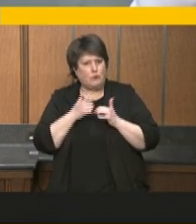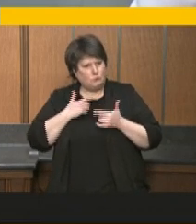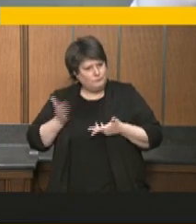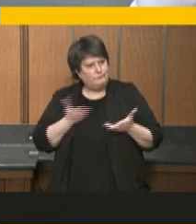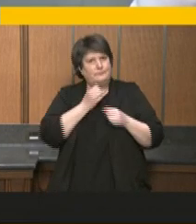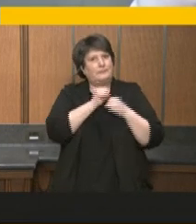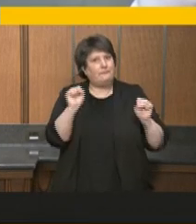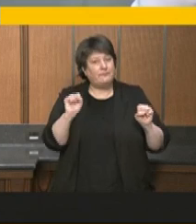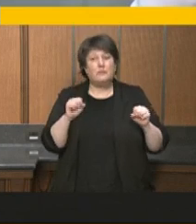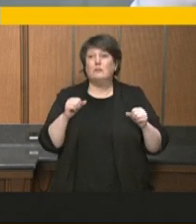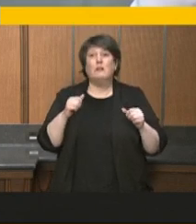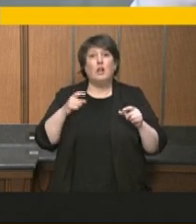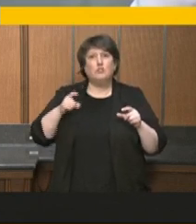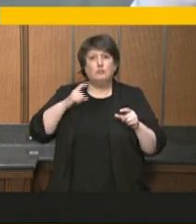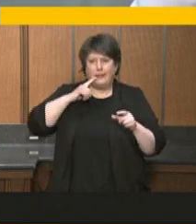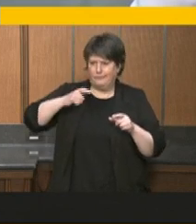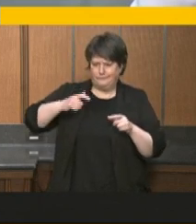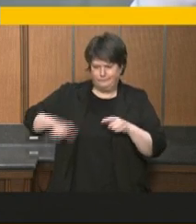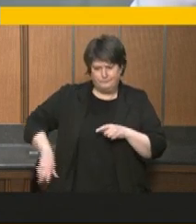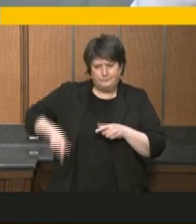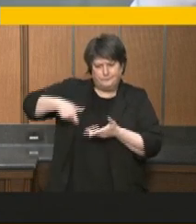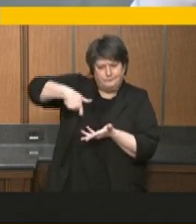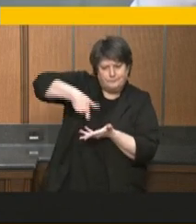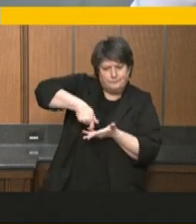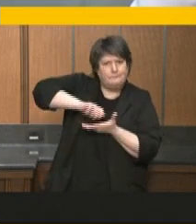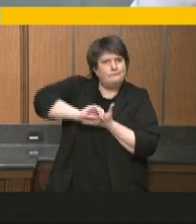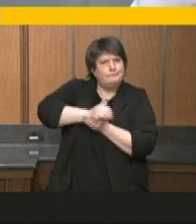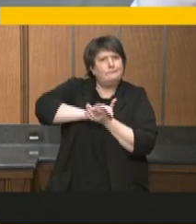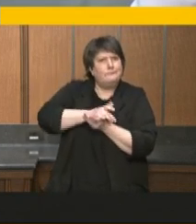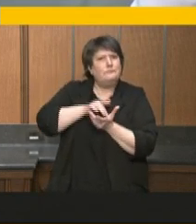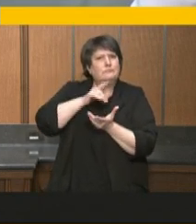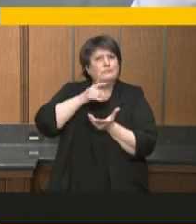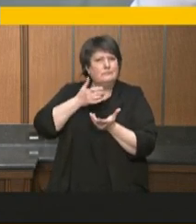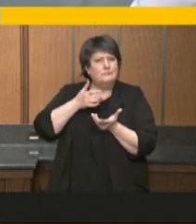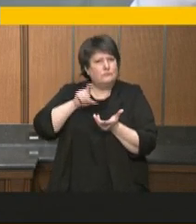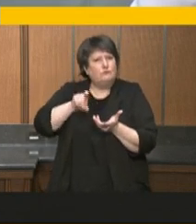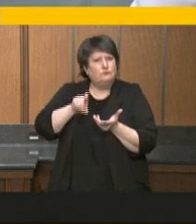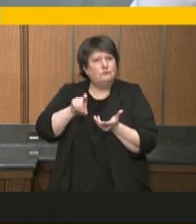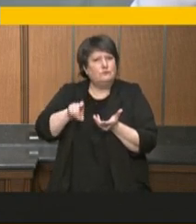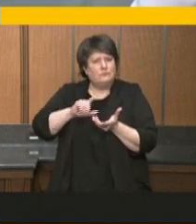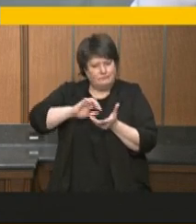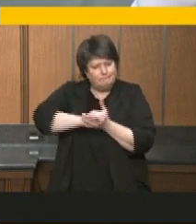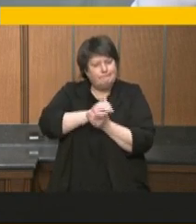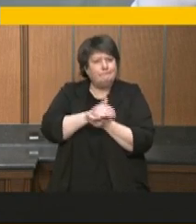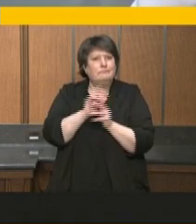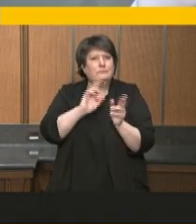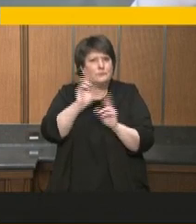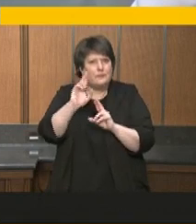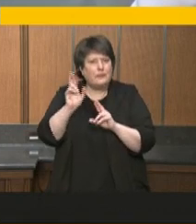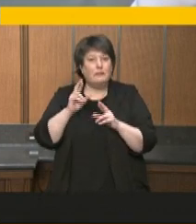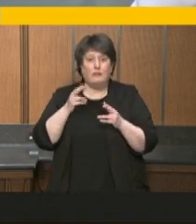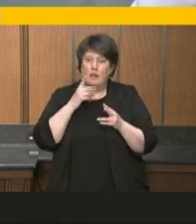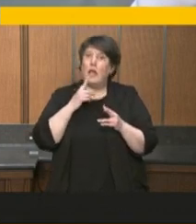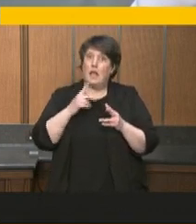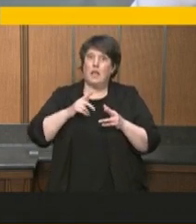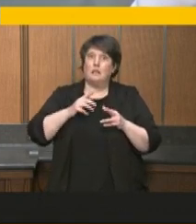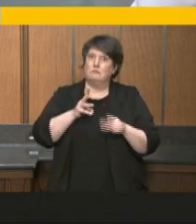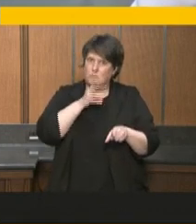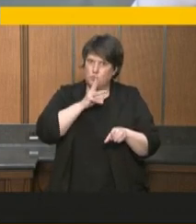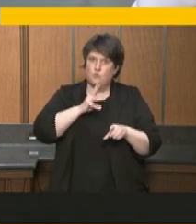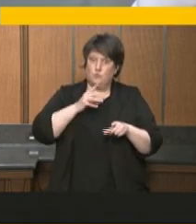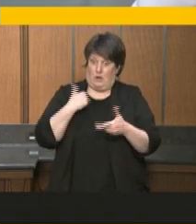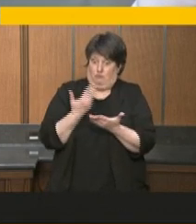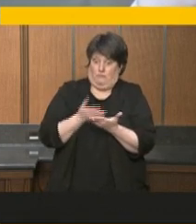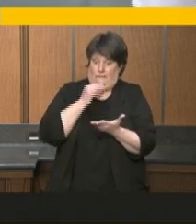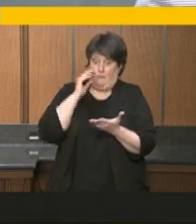have alcohol, hand sanitizers at the ready. Definitely wash your hands when you go home.